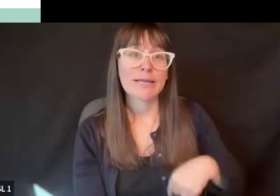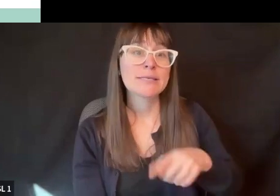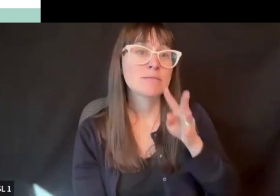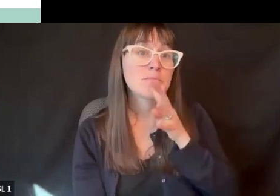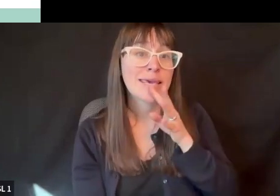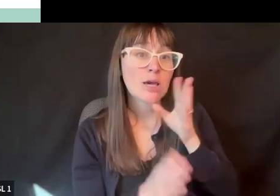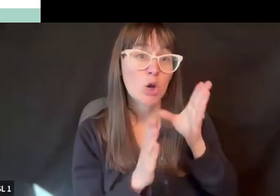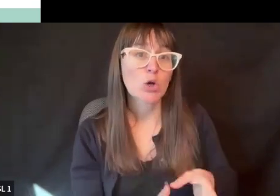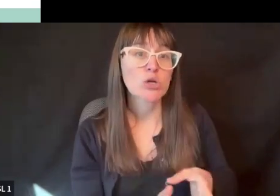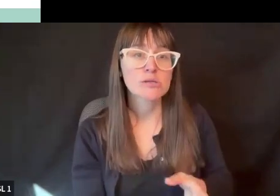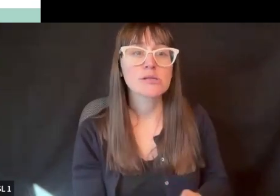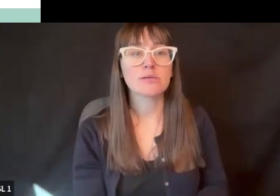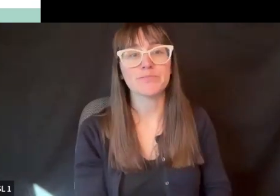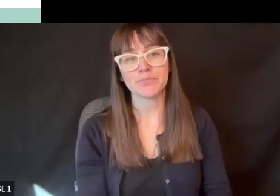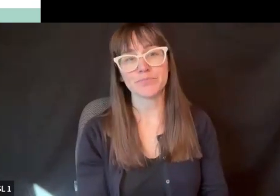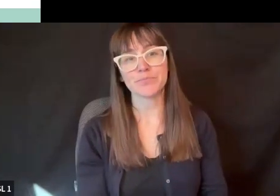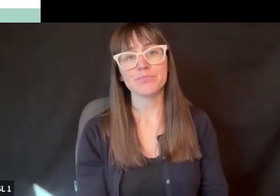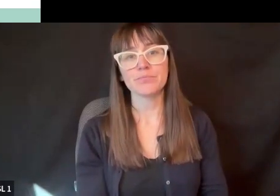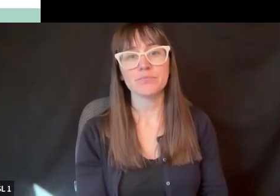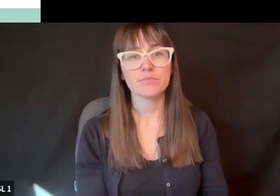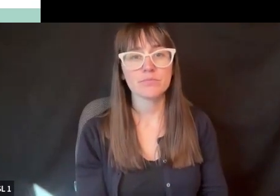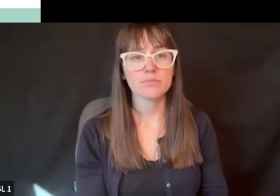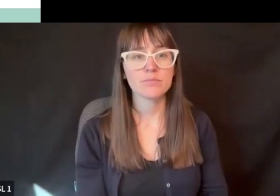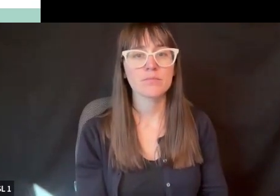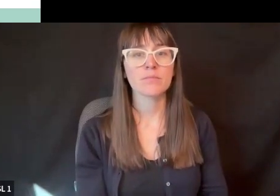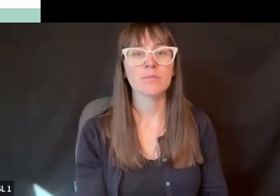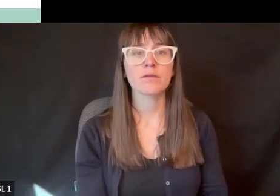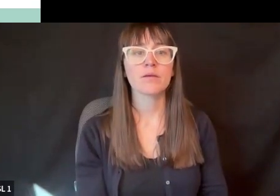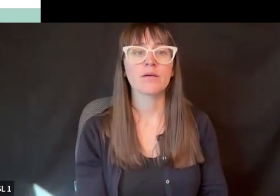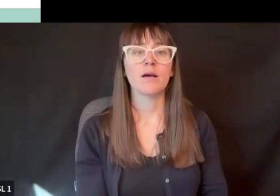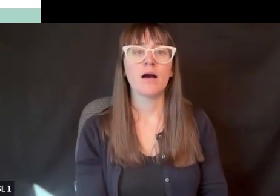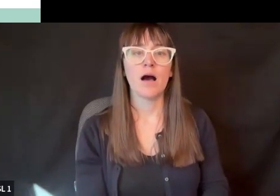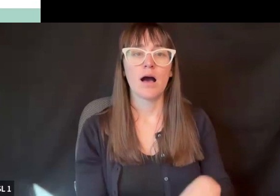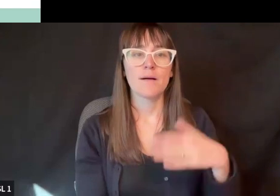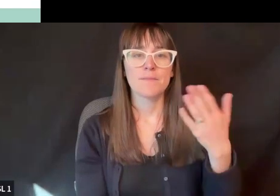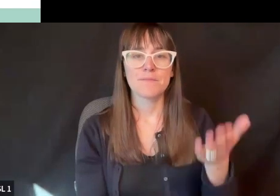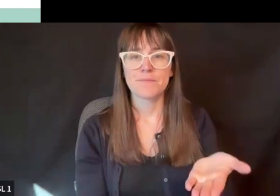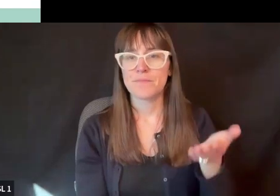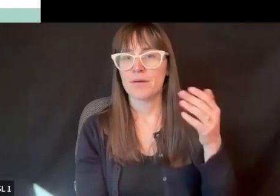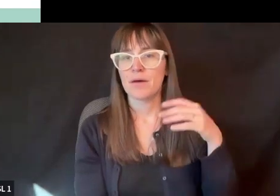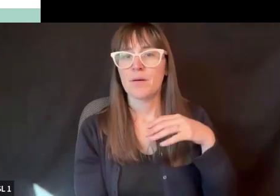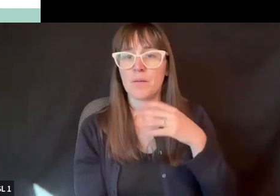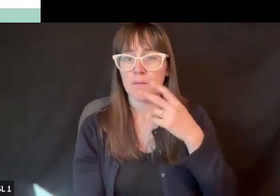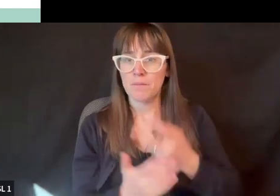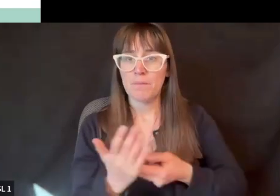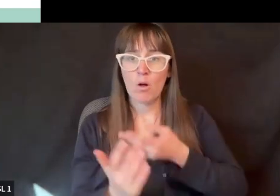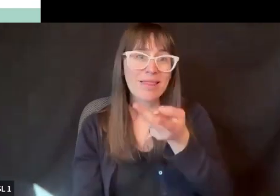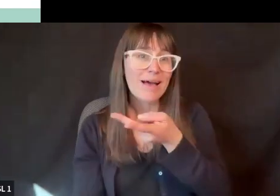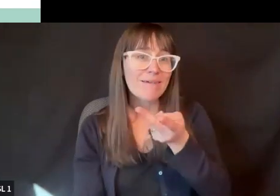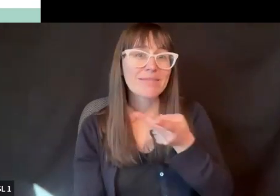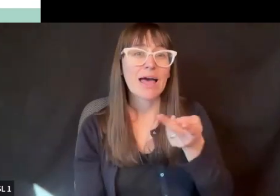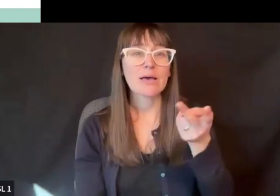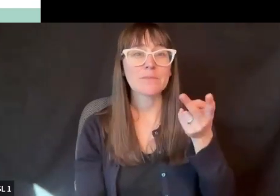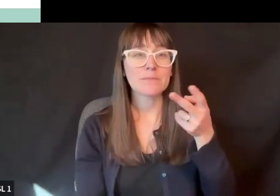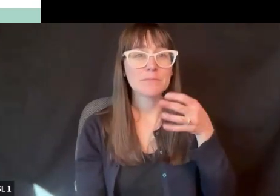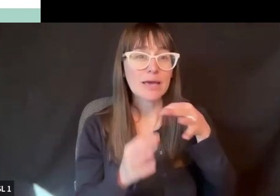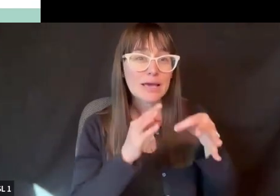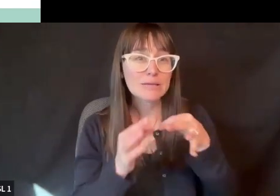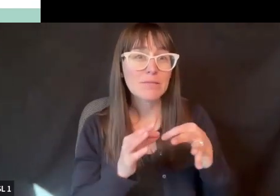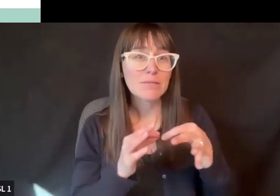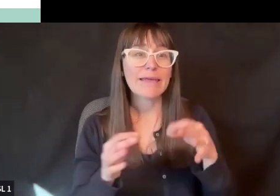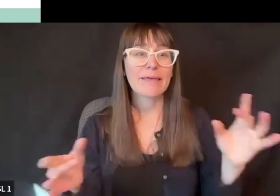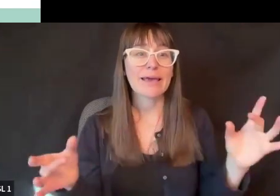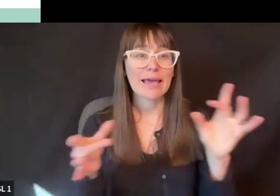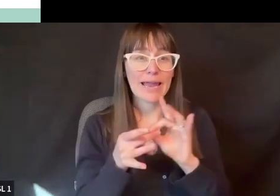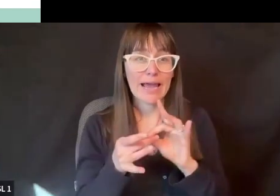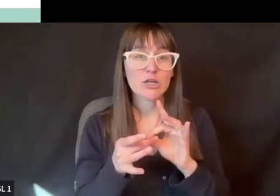36% are Chinese speaking. Next slide. So both Anna and Eli did great jobs in talking about the Age